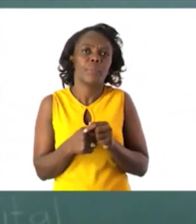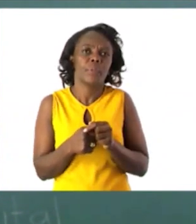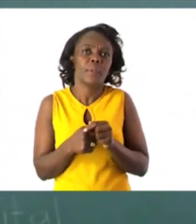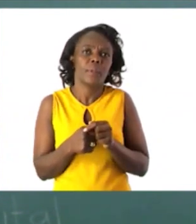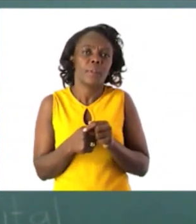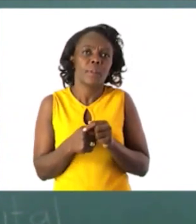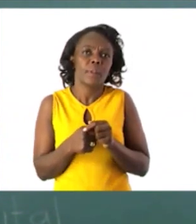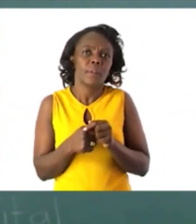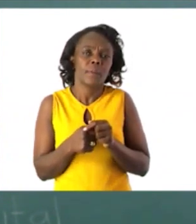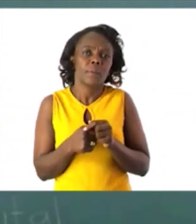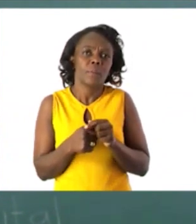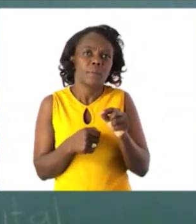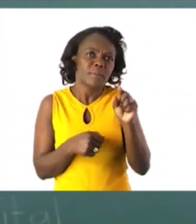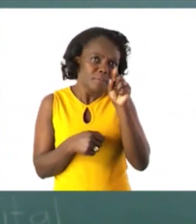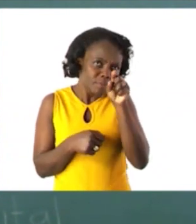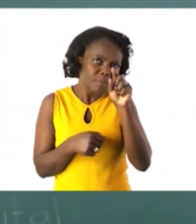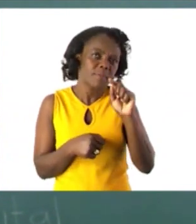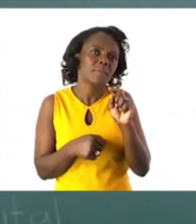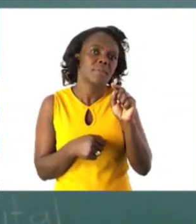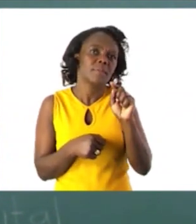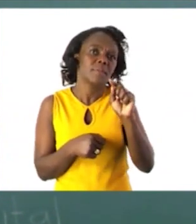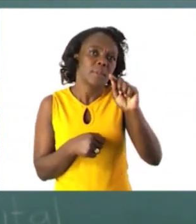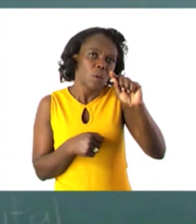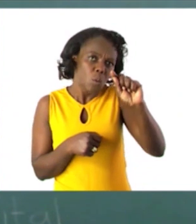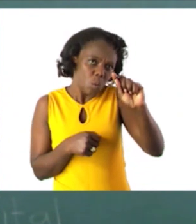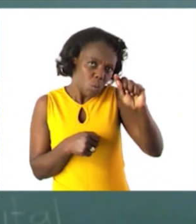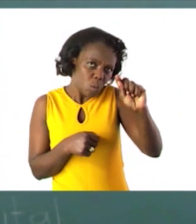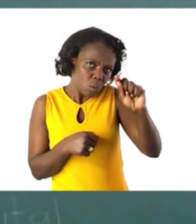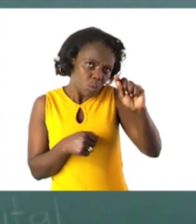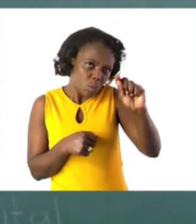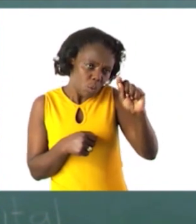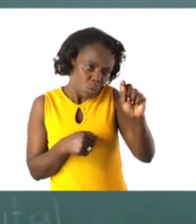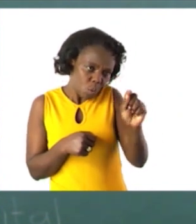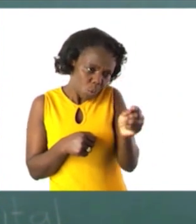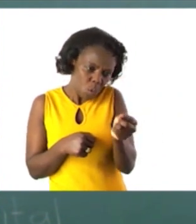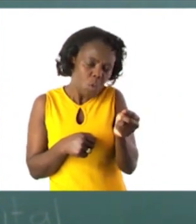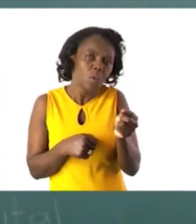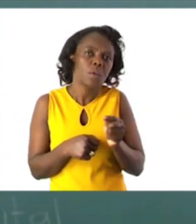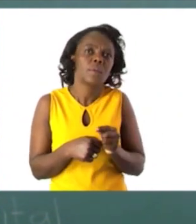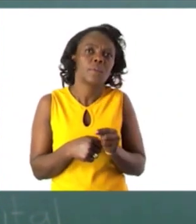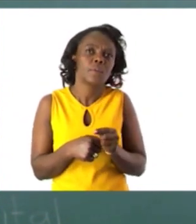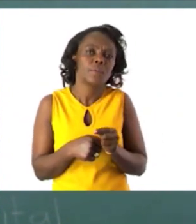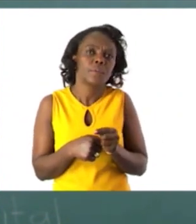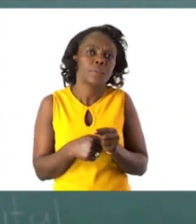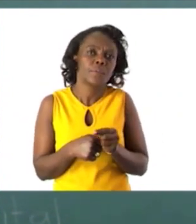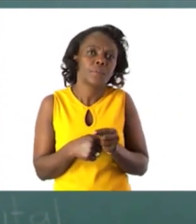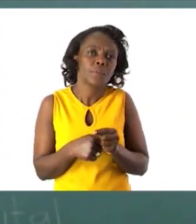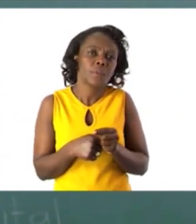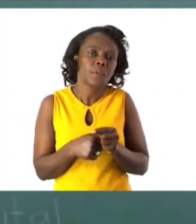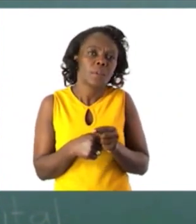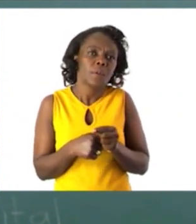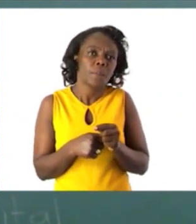come to the small one. This one sometimes is not even visible, but when we read and we look through